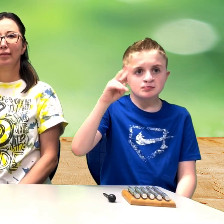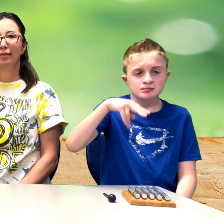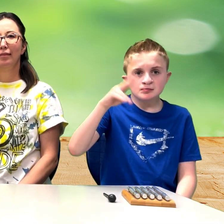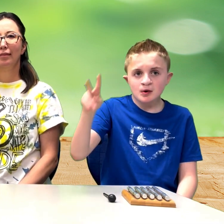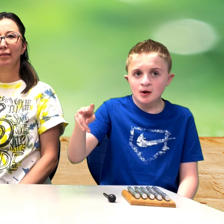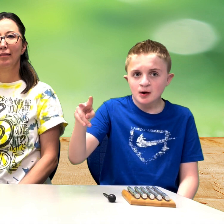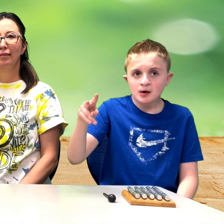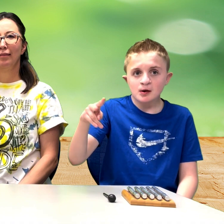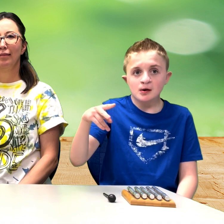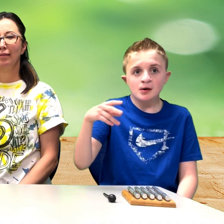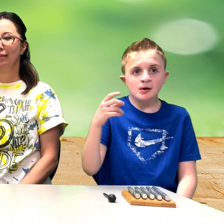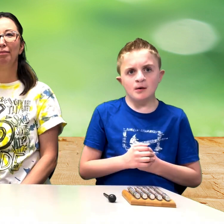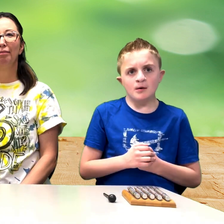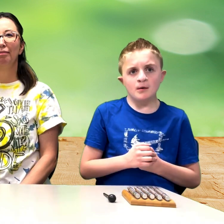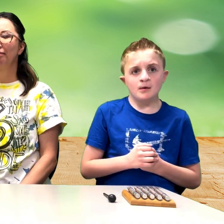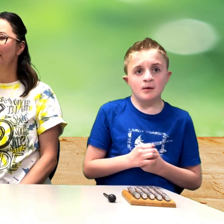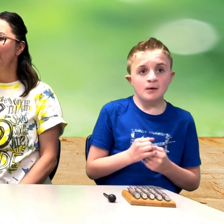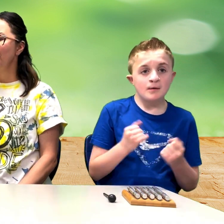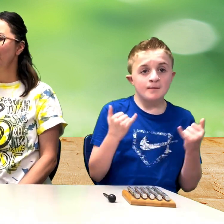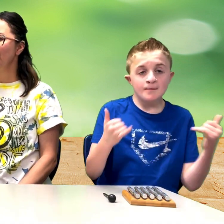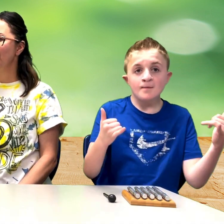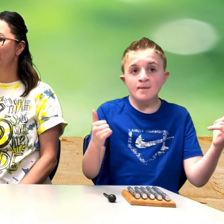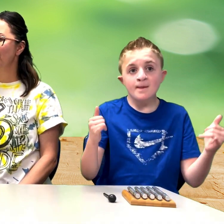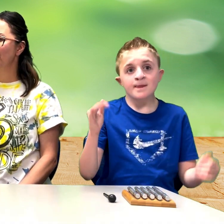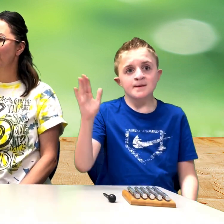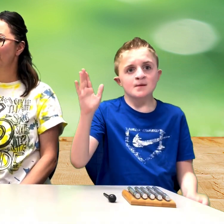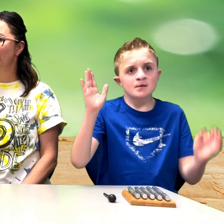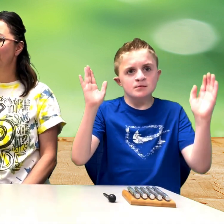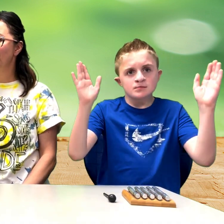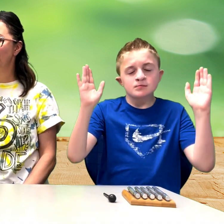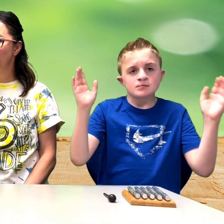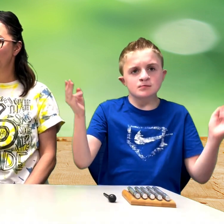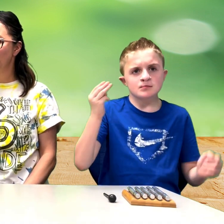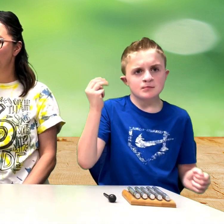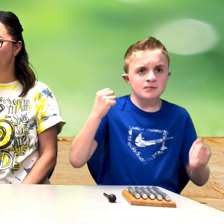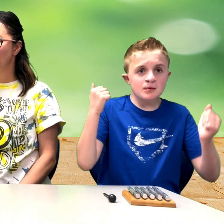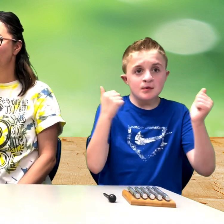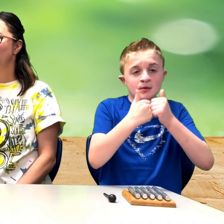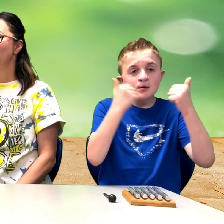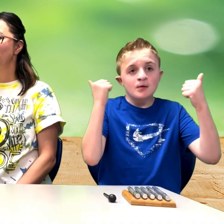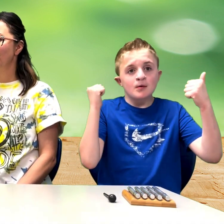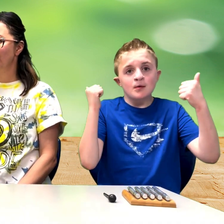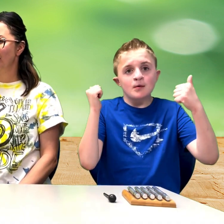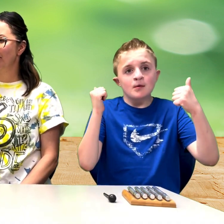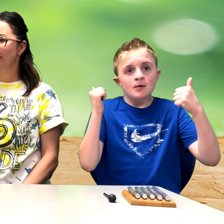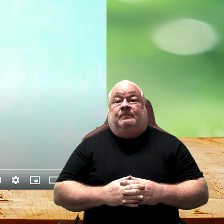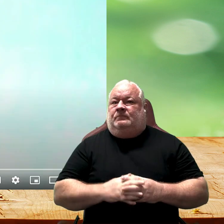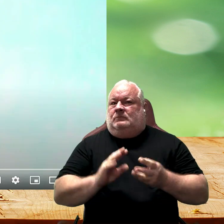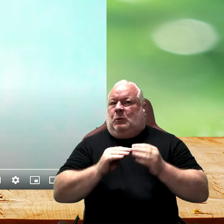wonderful week of learning awaits. Here's your magnificent Monday challenge.